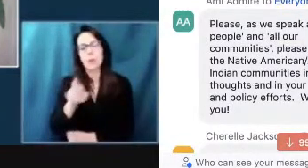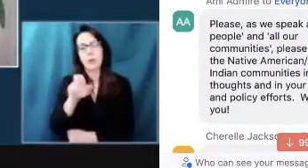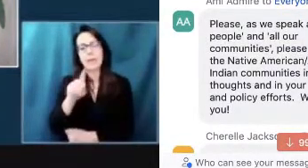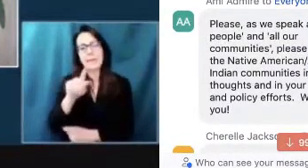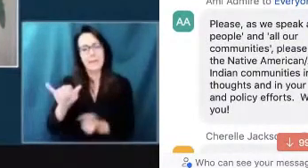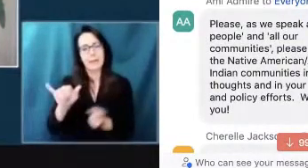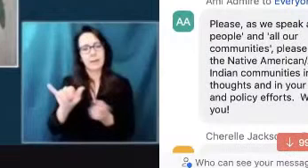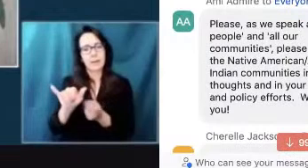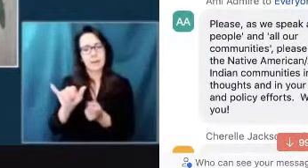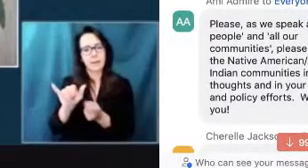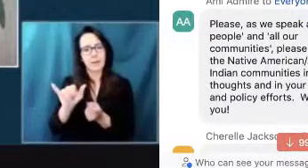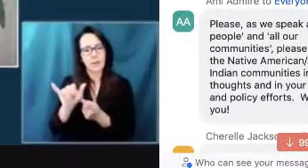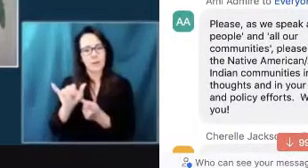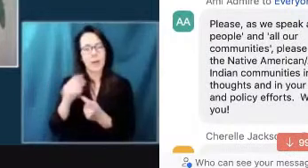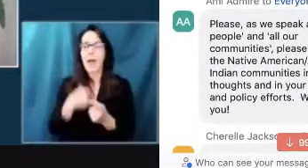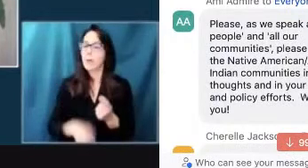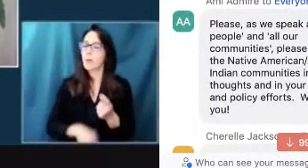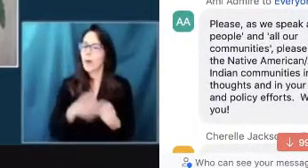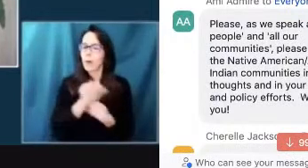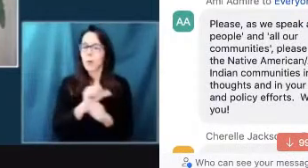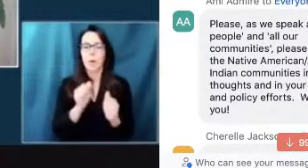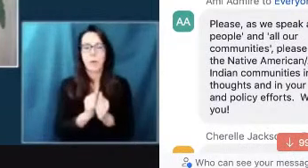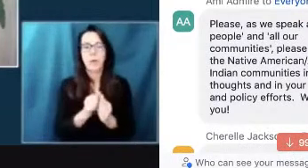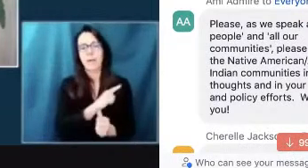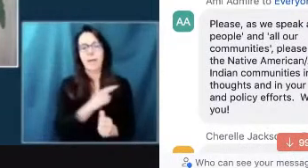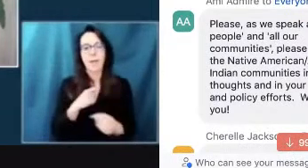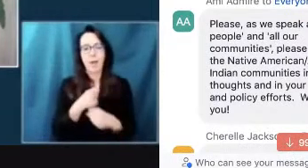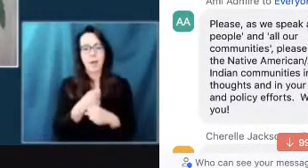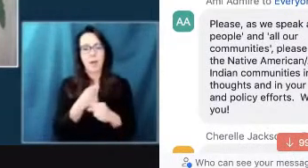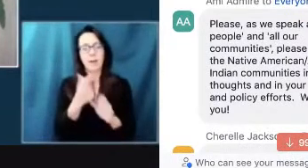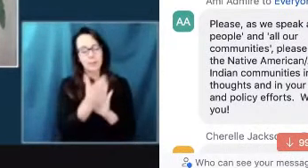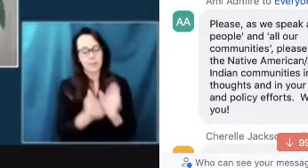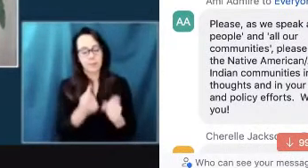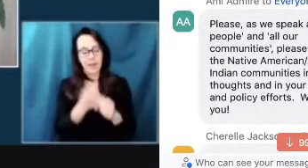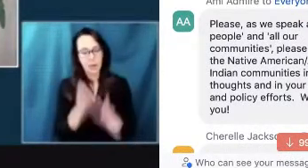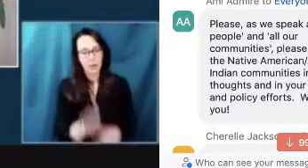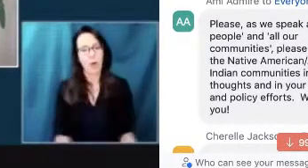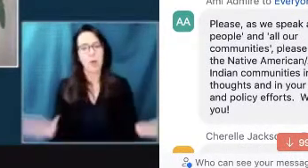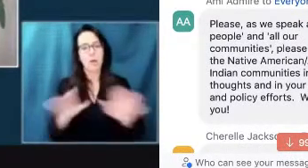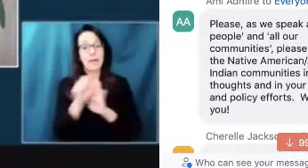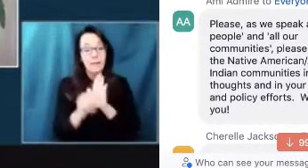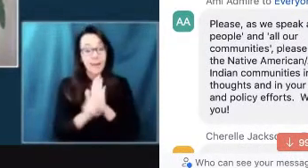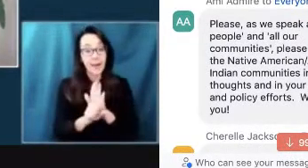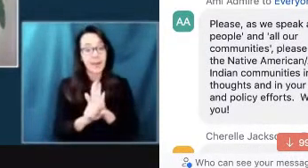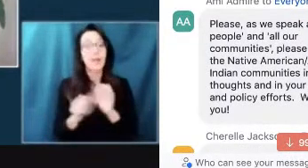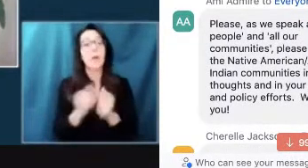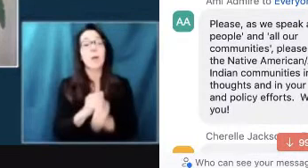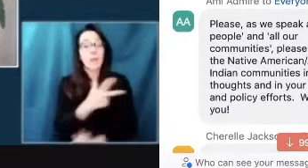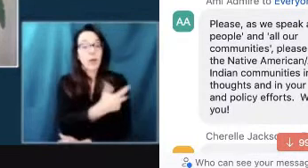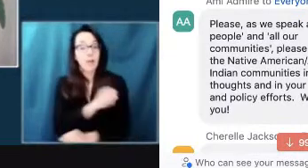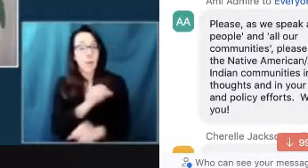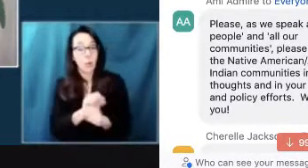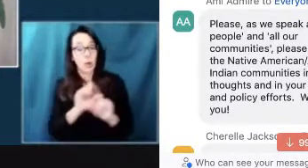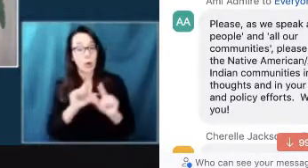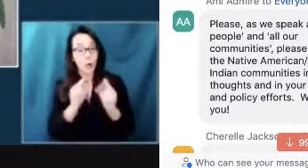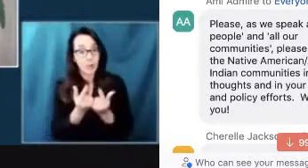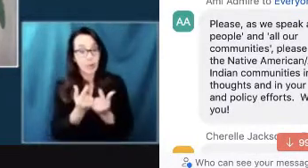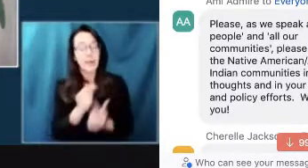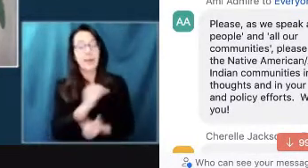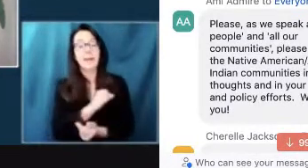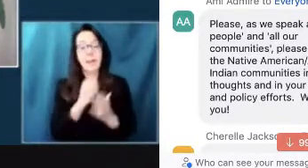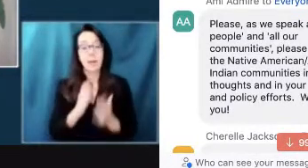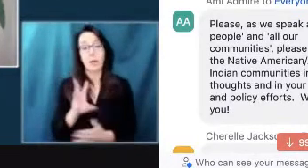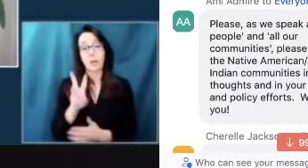work with legislators around the state, with my colleagues in the vaccine work group, Senators Wiener and Newman, Assembly